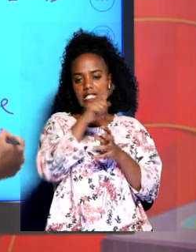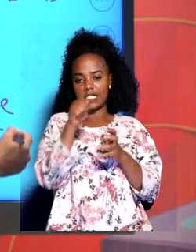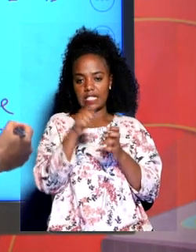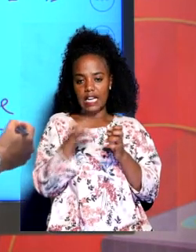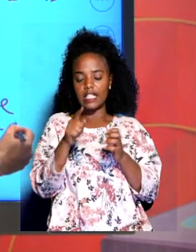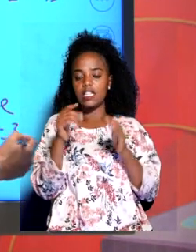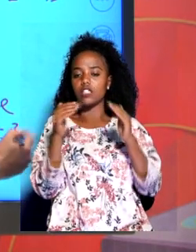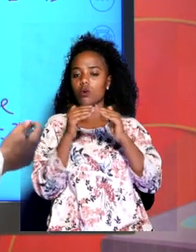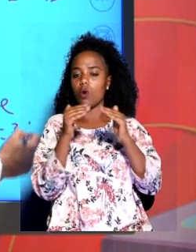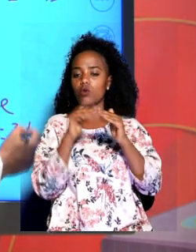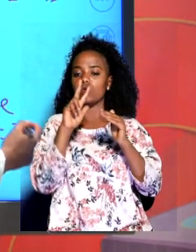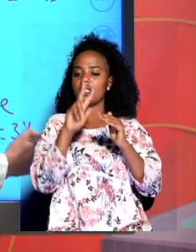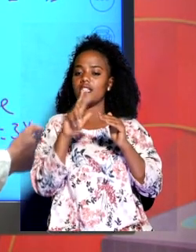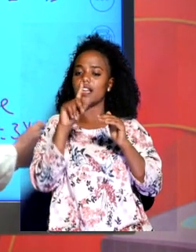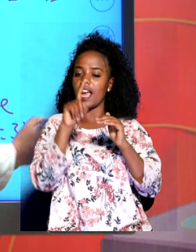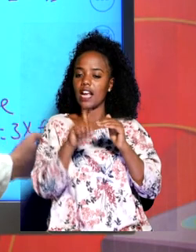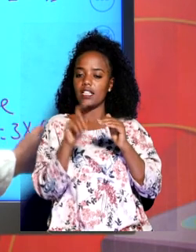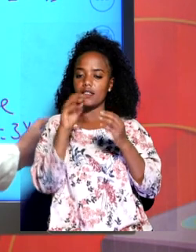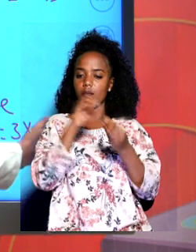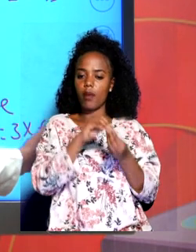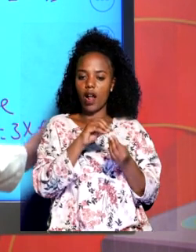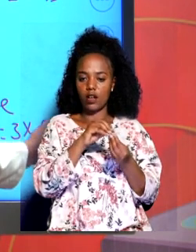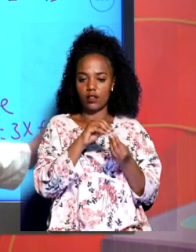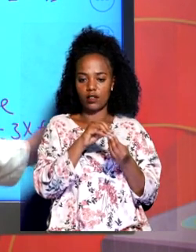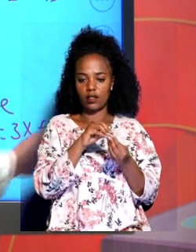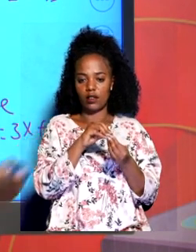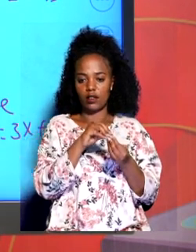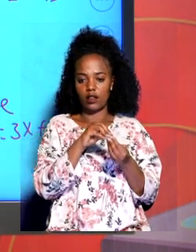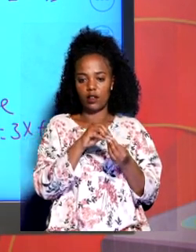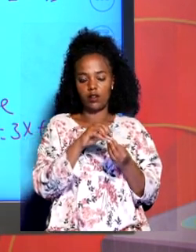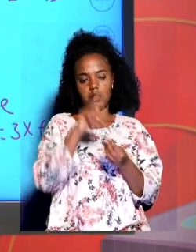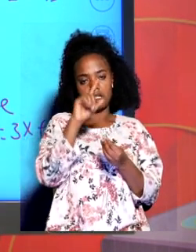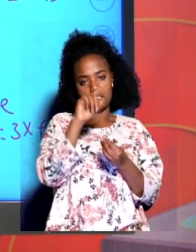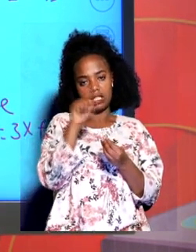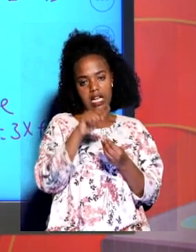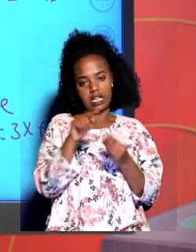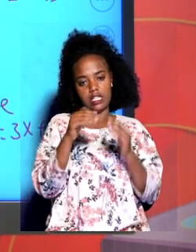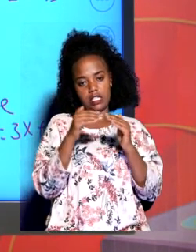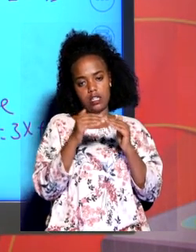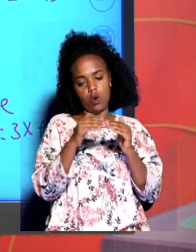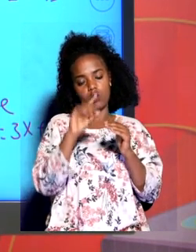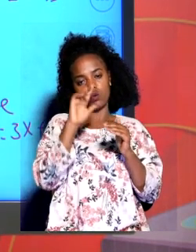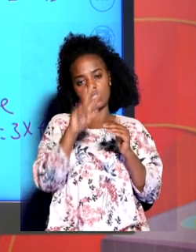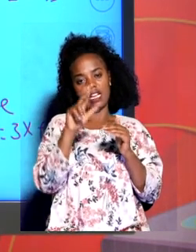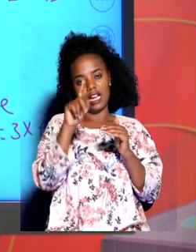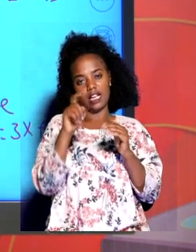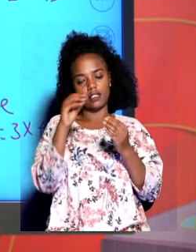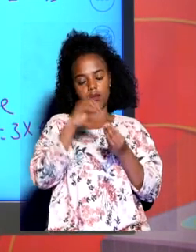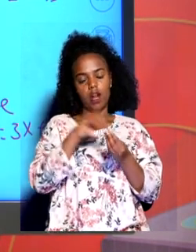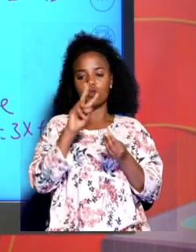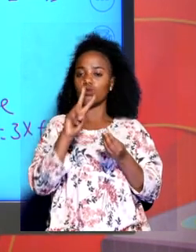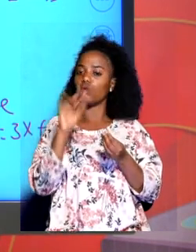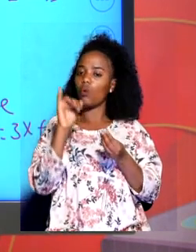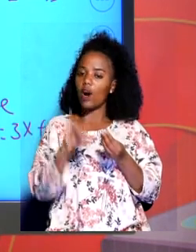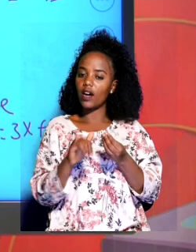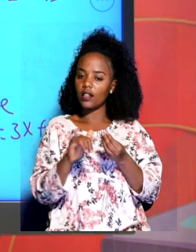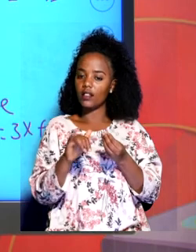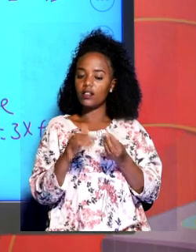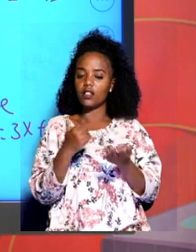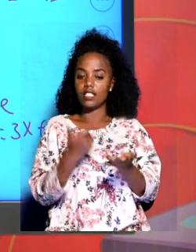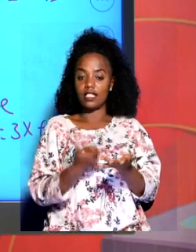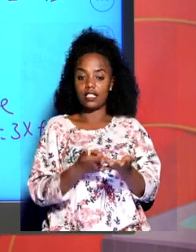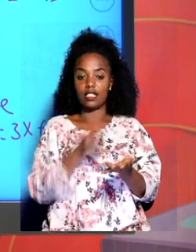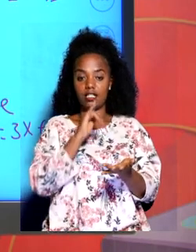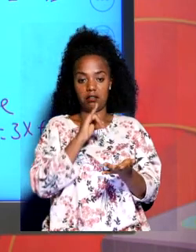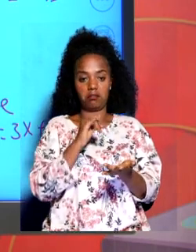to 3x plus z is equals to 3x plus 2y. So this is it.